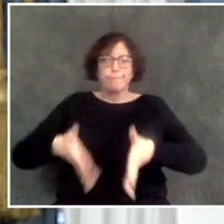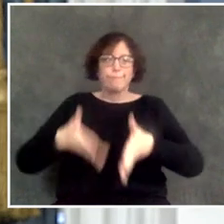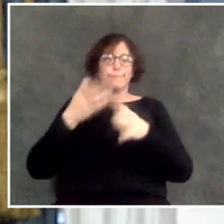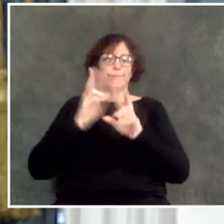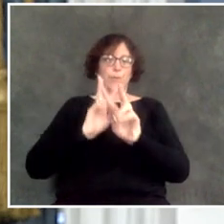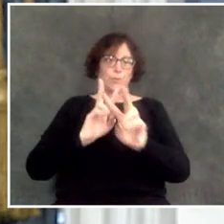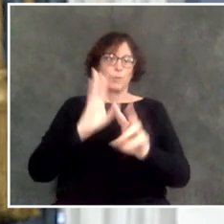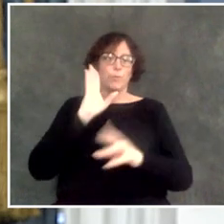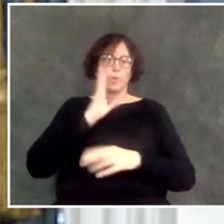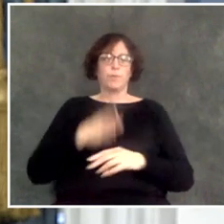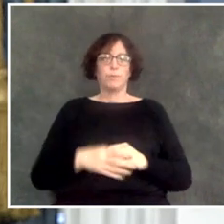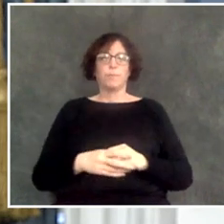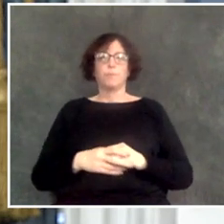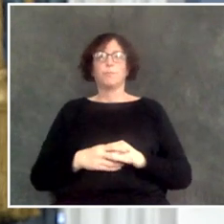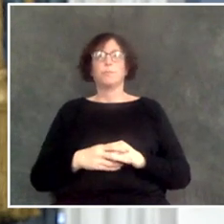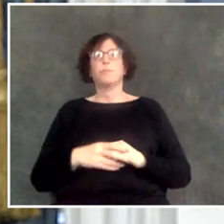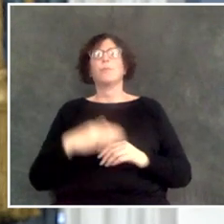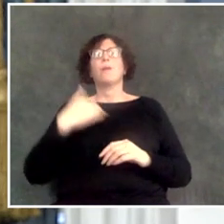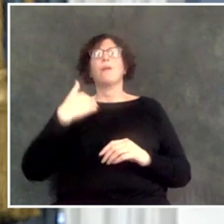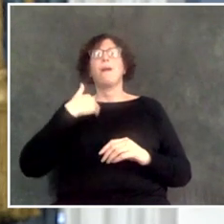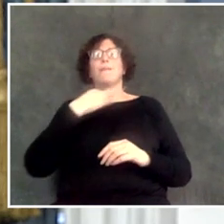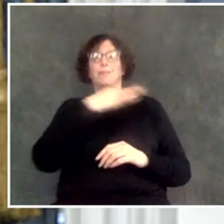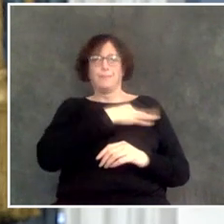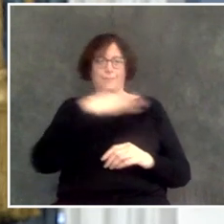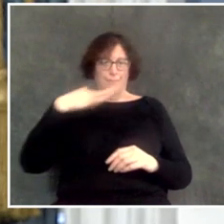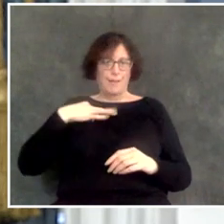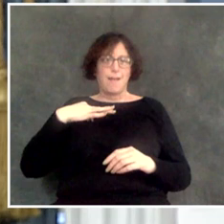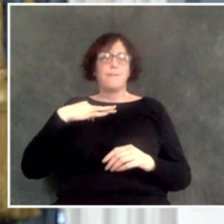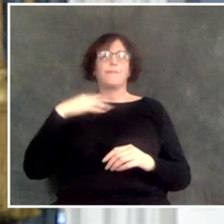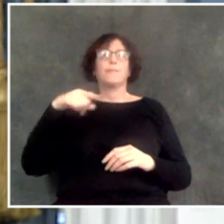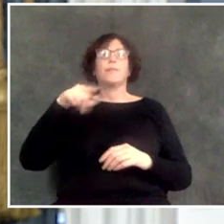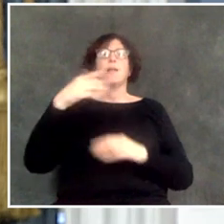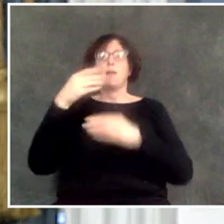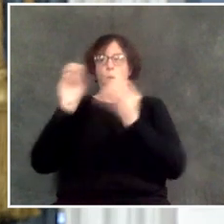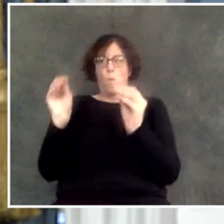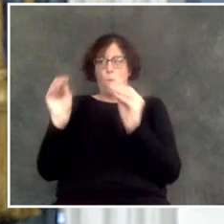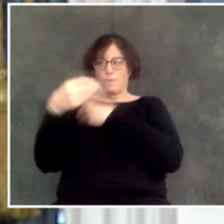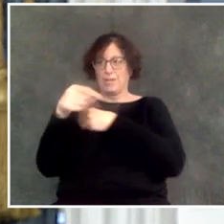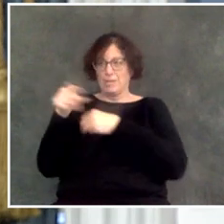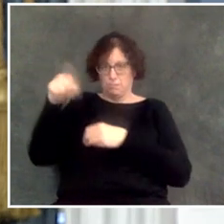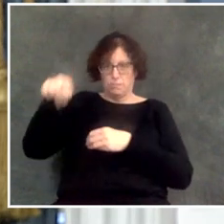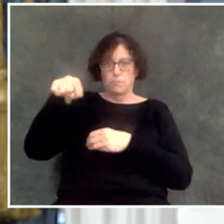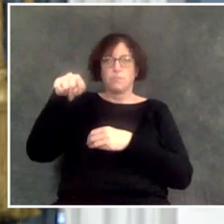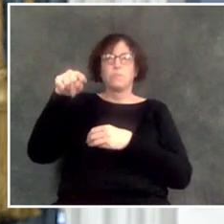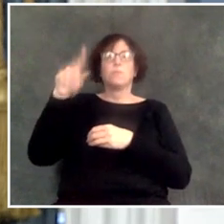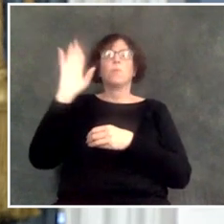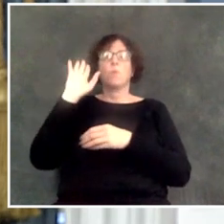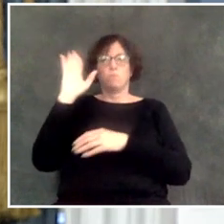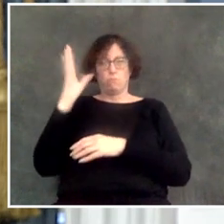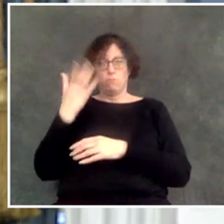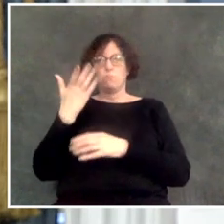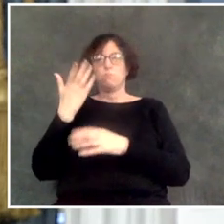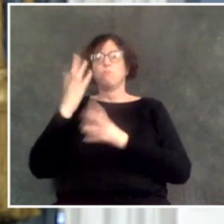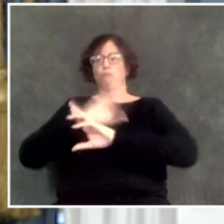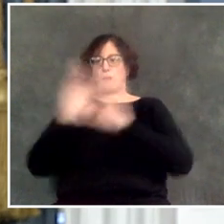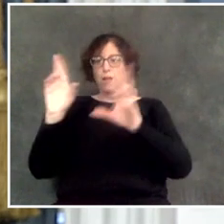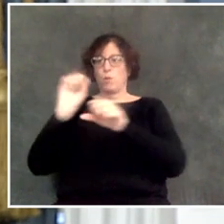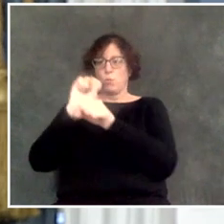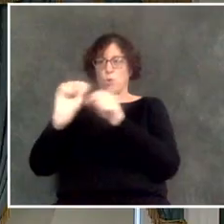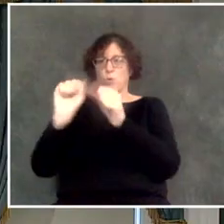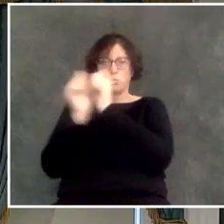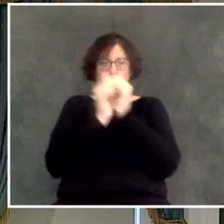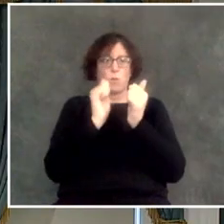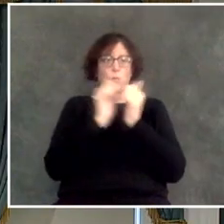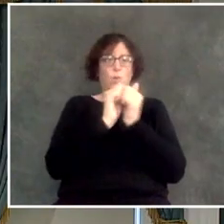with funeral directors on an ongoing basis to make sure that we get through those in a timely way. Thank you,